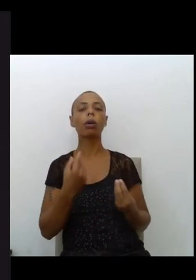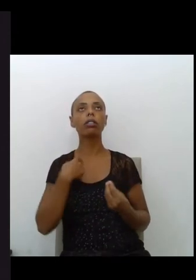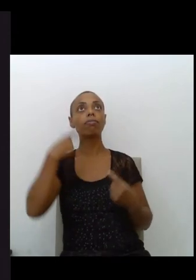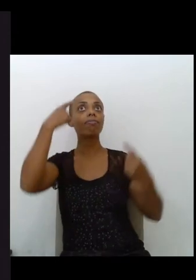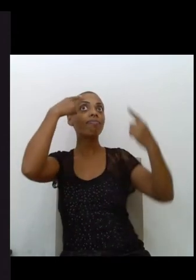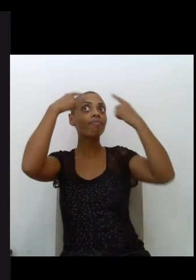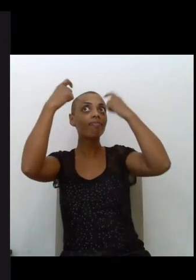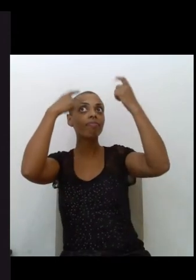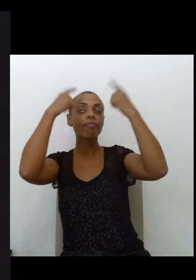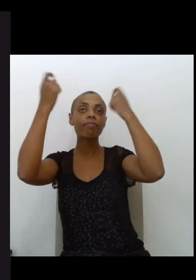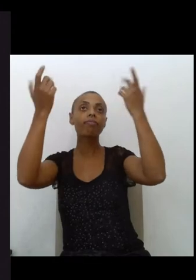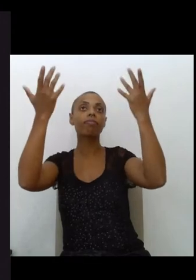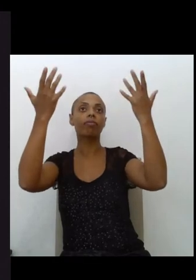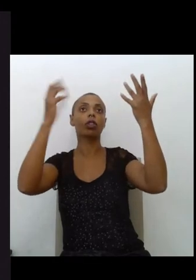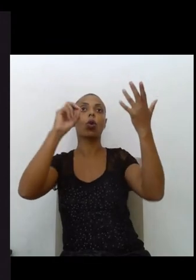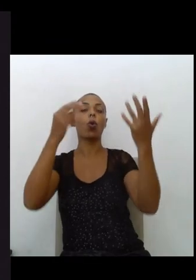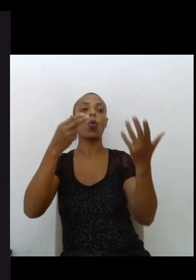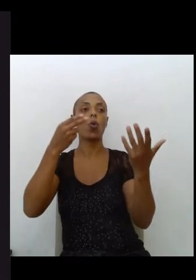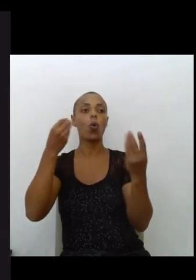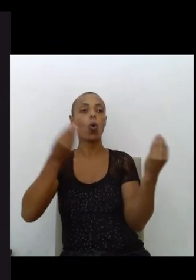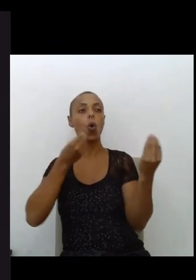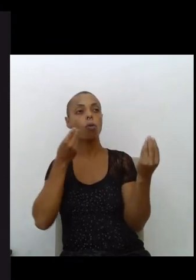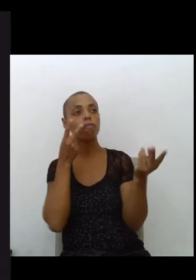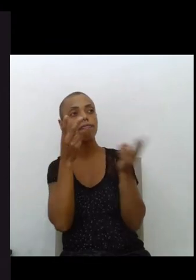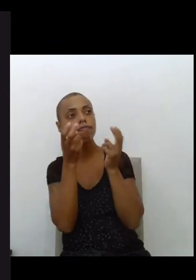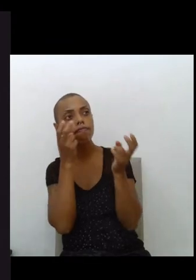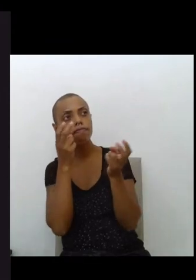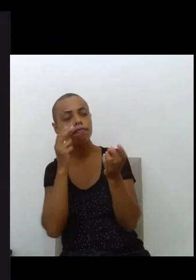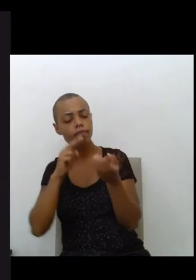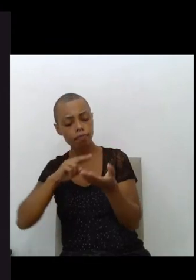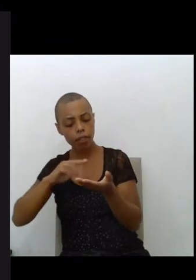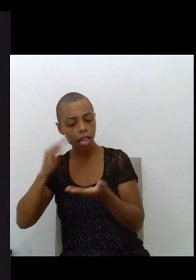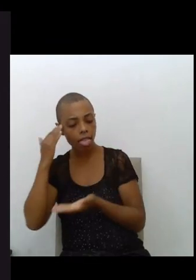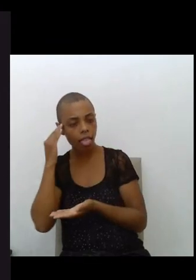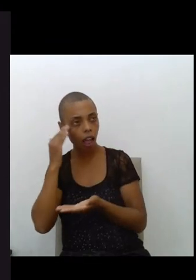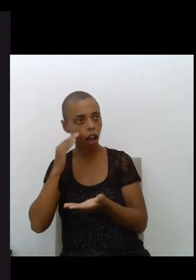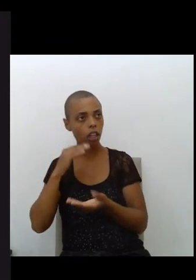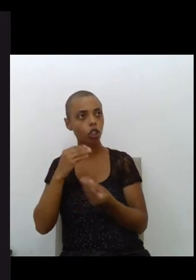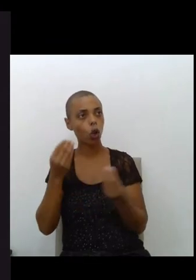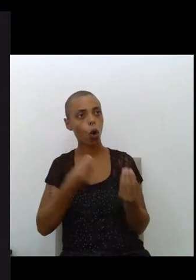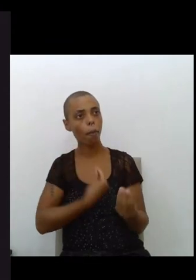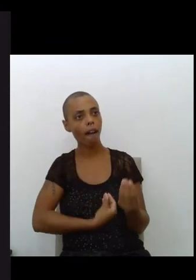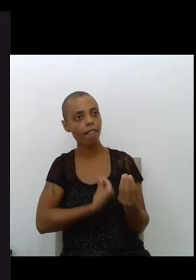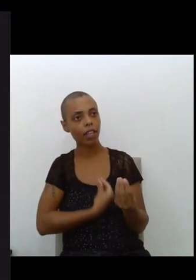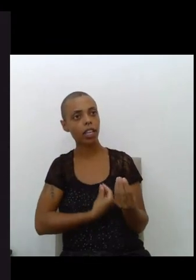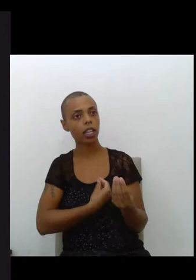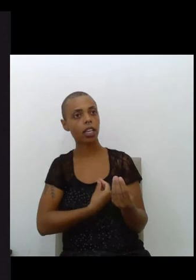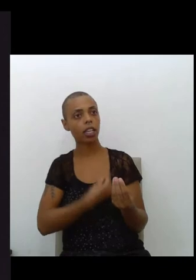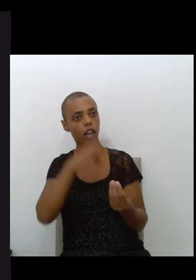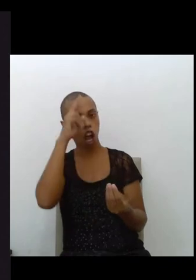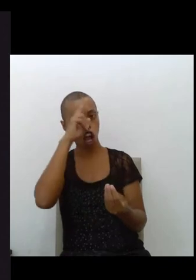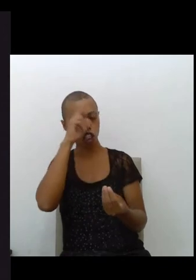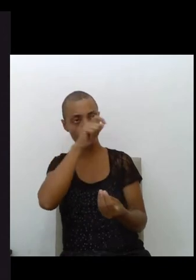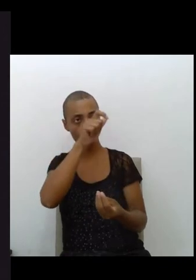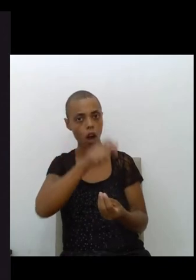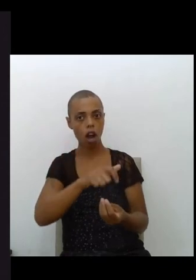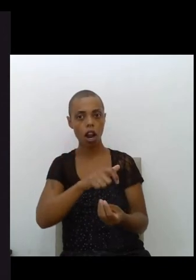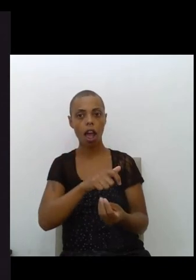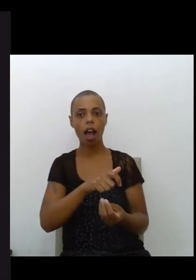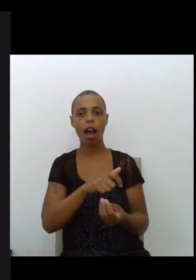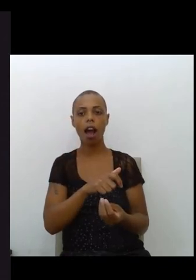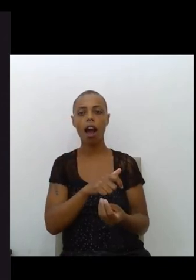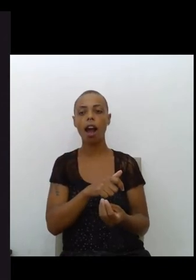how can fictionality or how can our interpretation of the lives of an